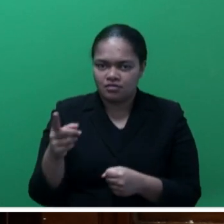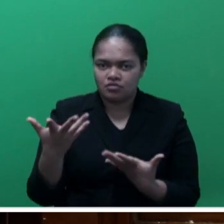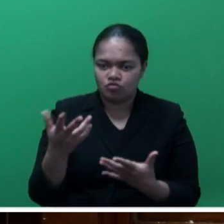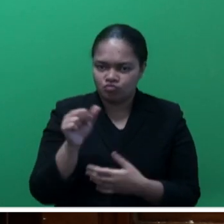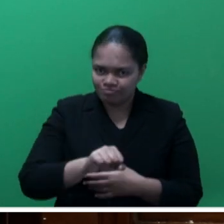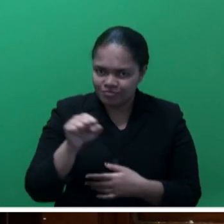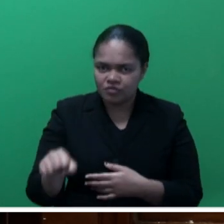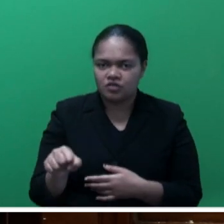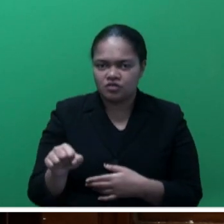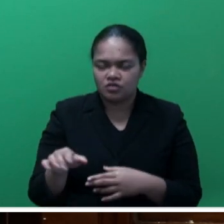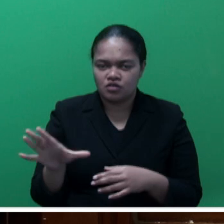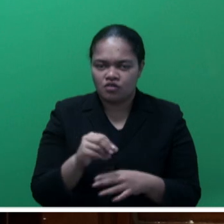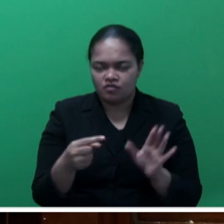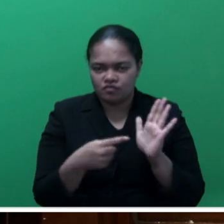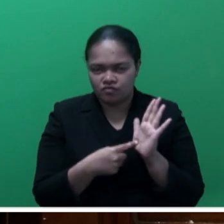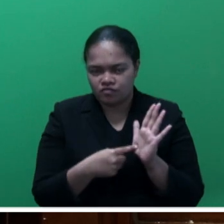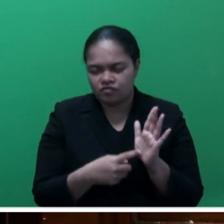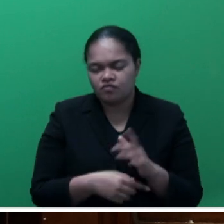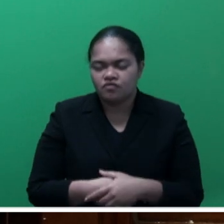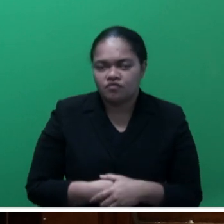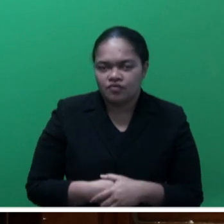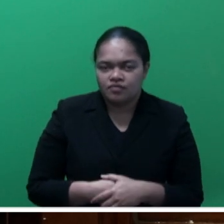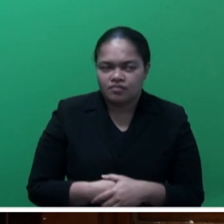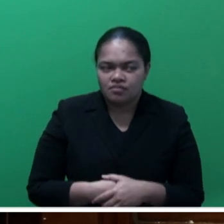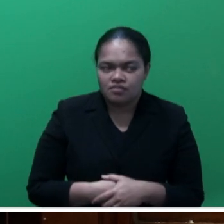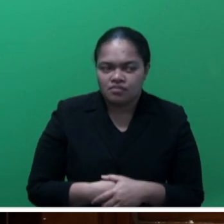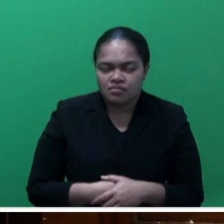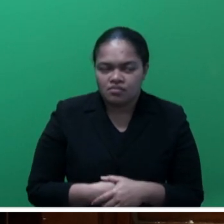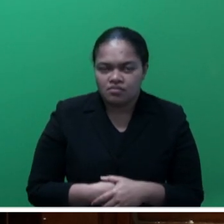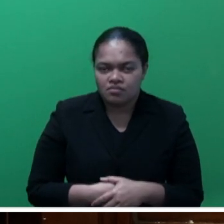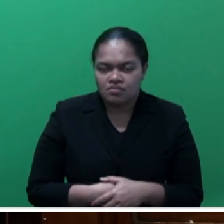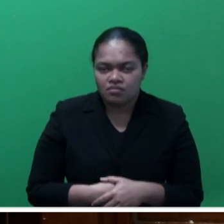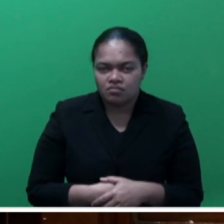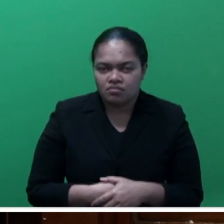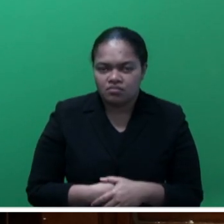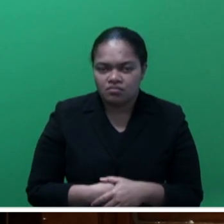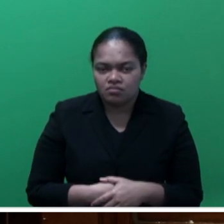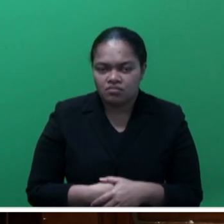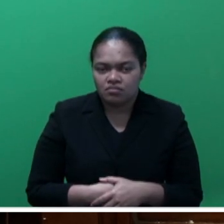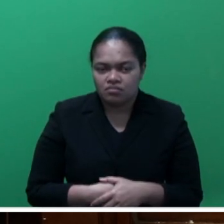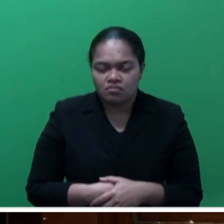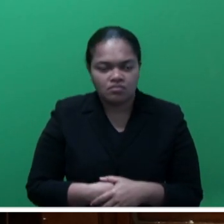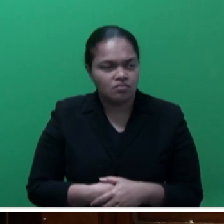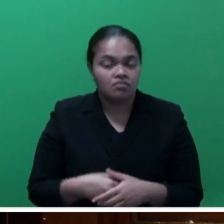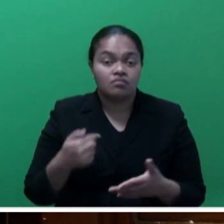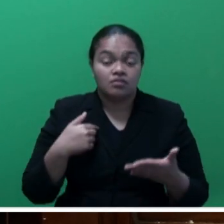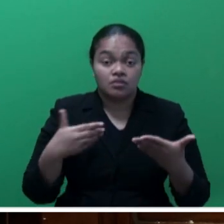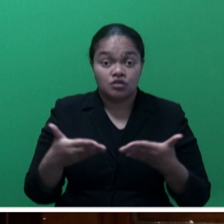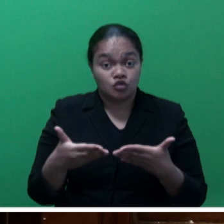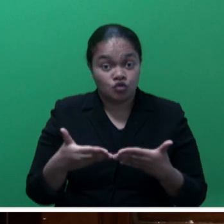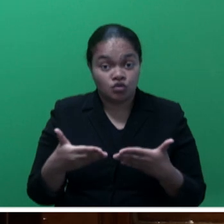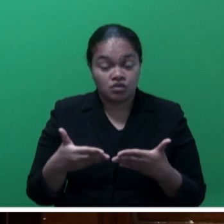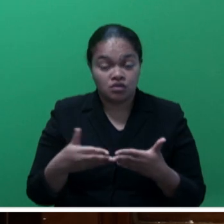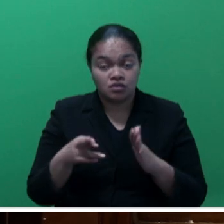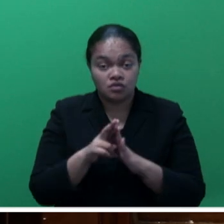enforcement of this Act. However, introducing the regulations under